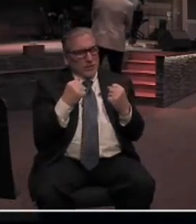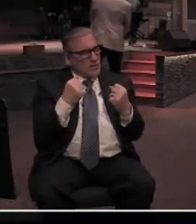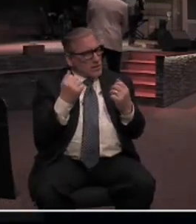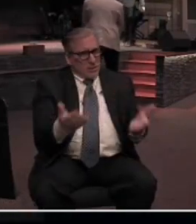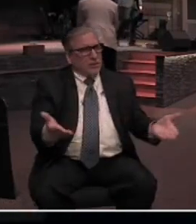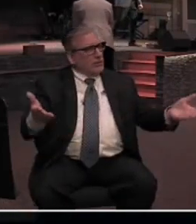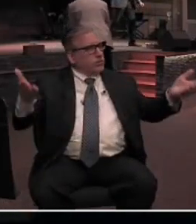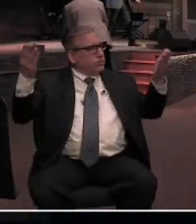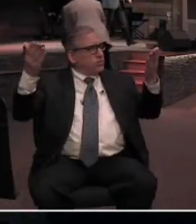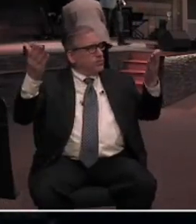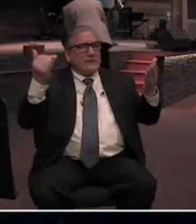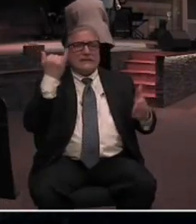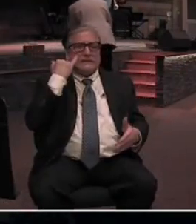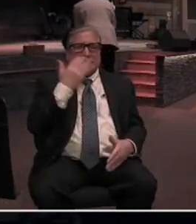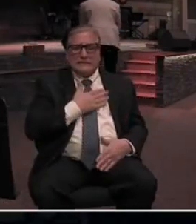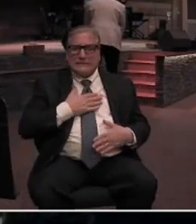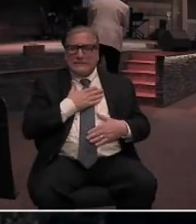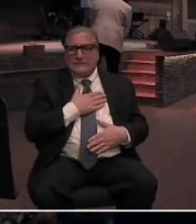Stand with me if you would.